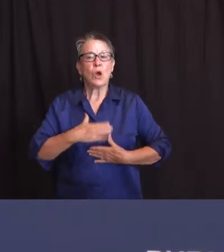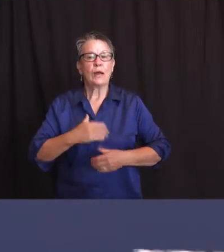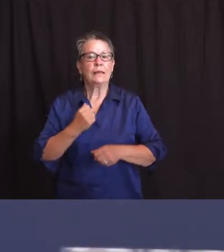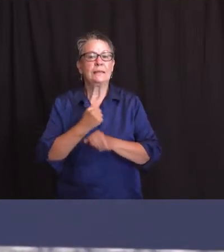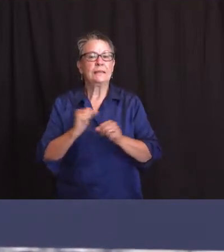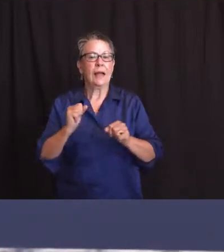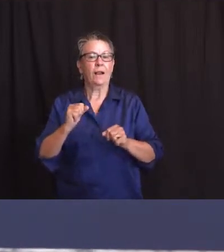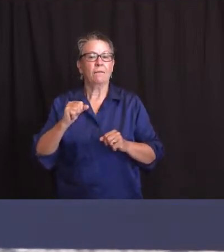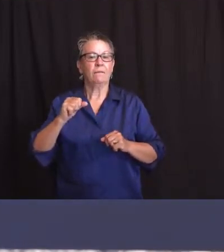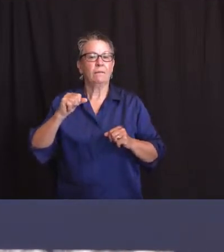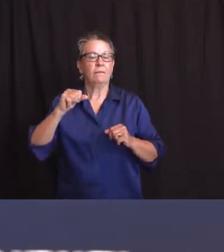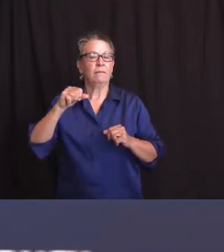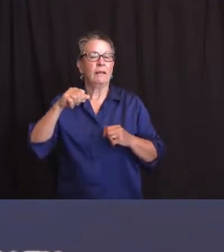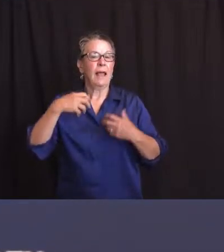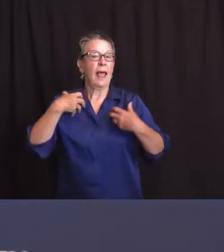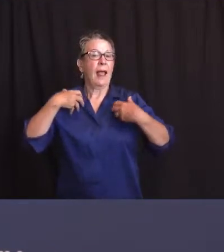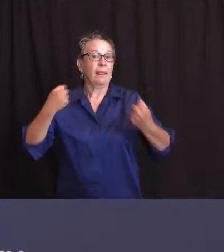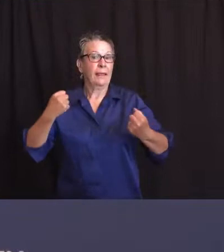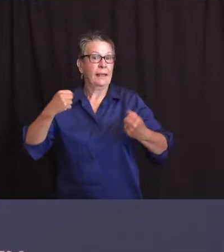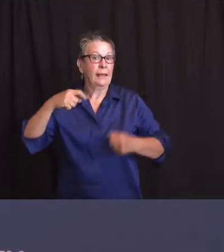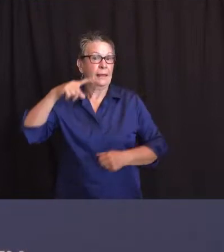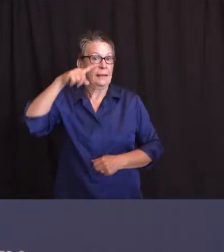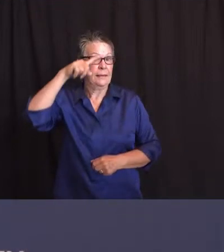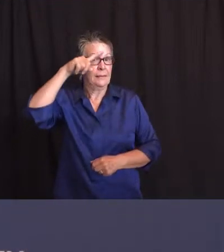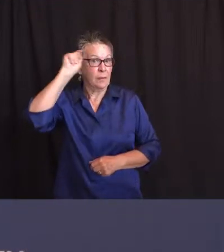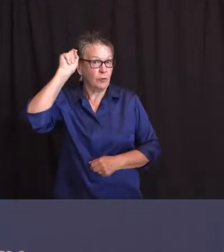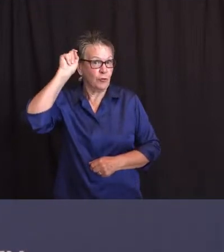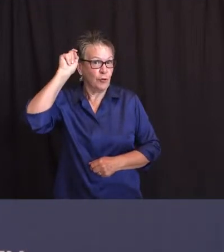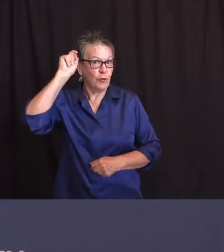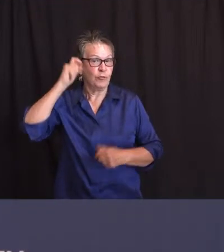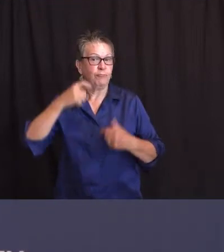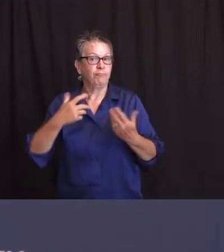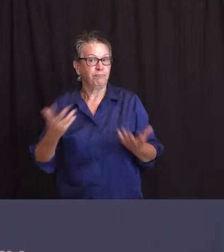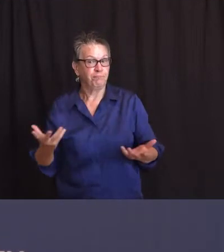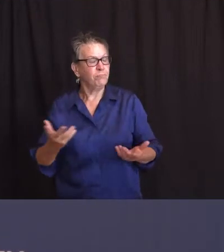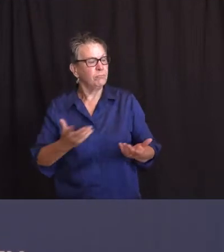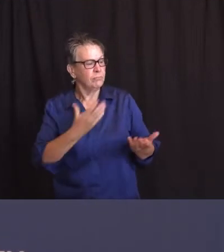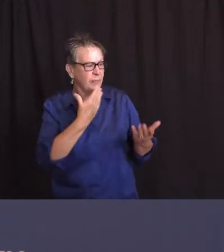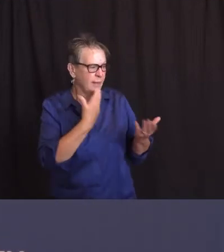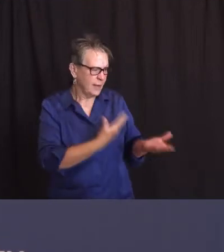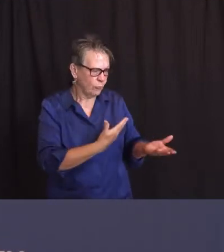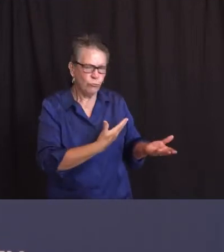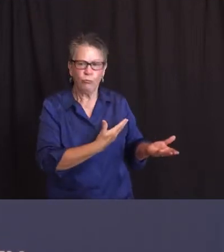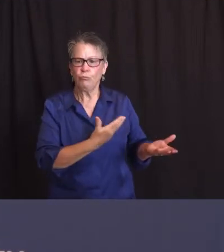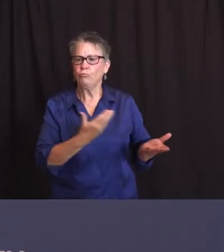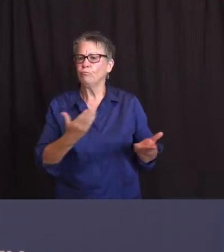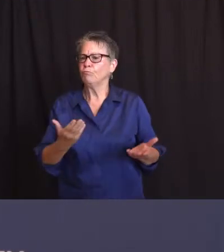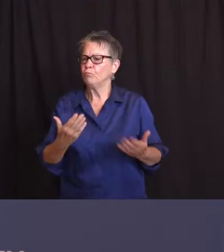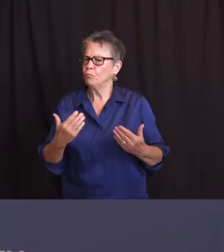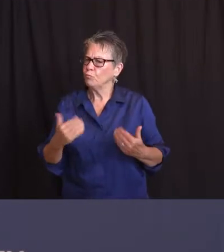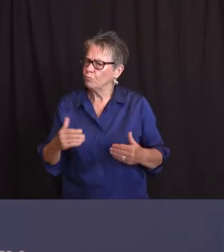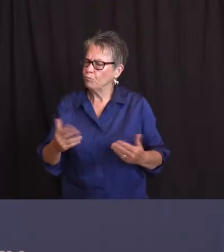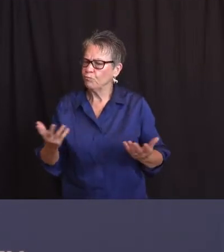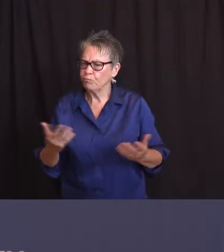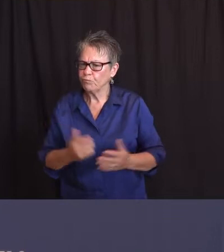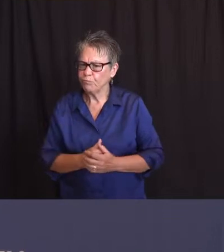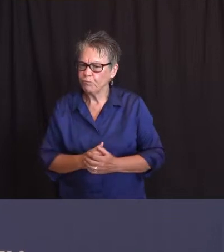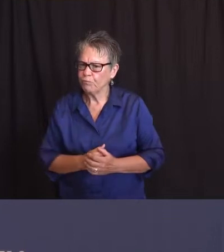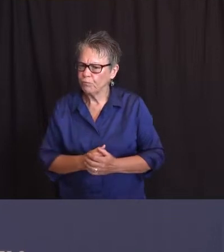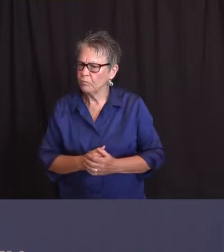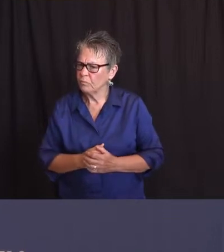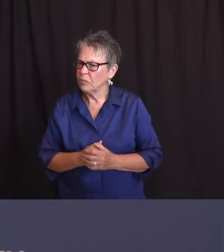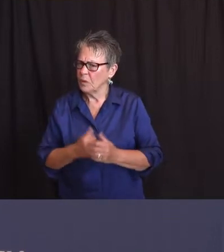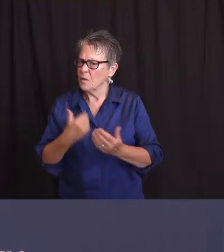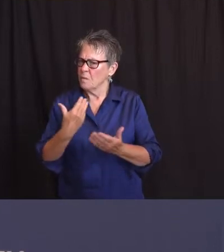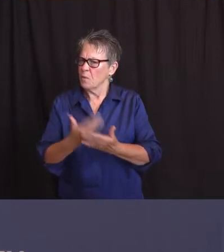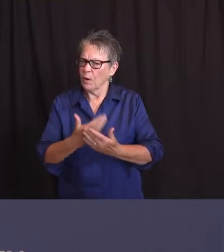you. Judy, thank you. As always, powerful statistics around vaccinations and what they can prevent. Ed, I